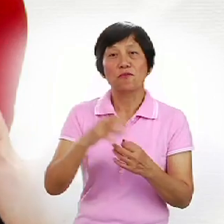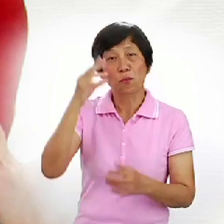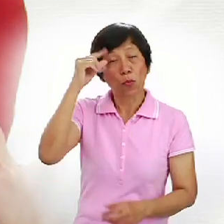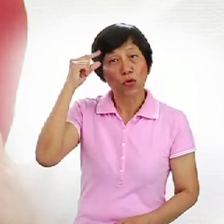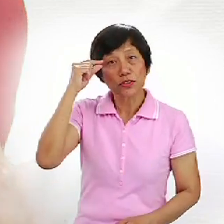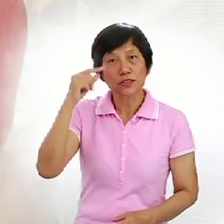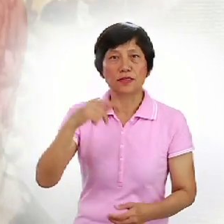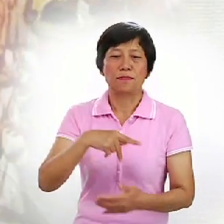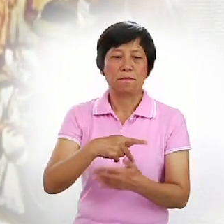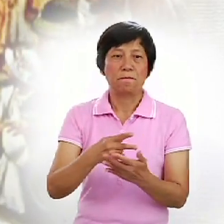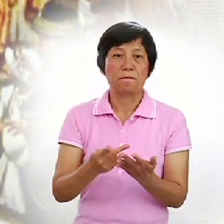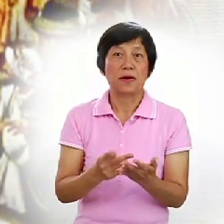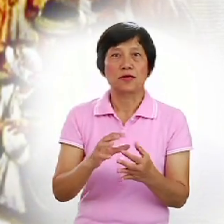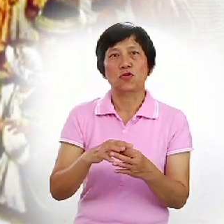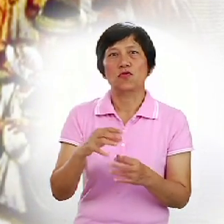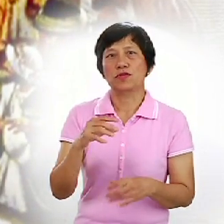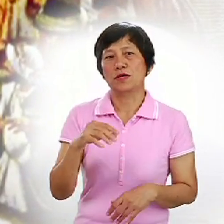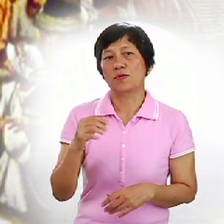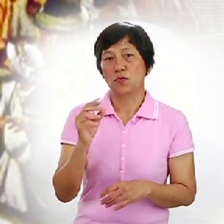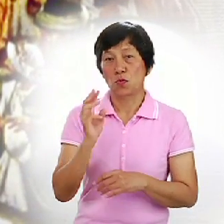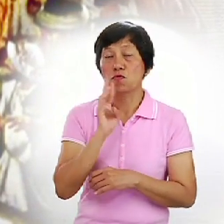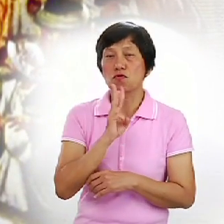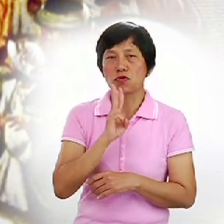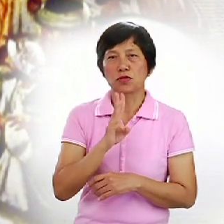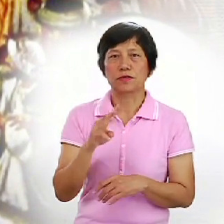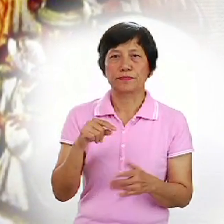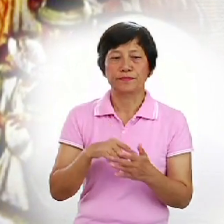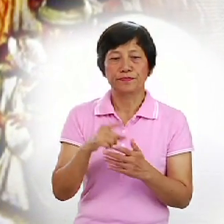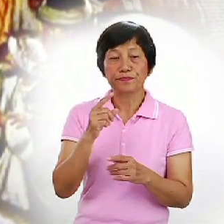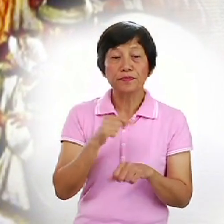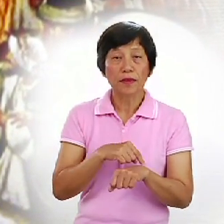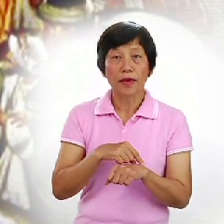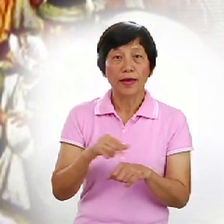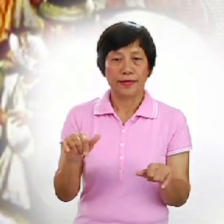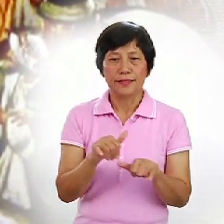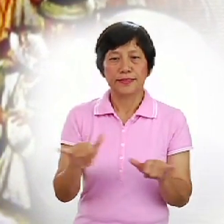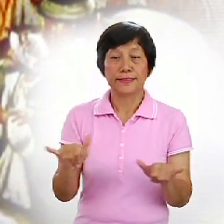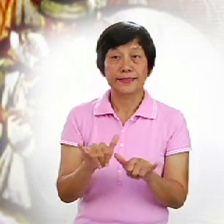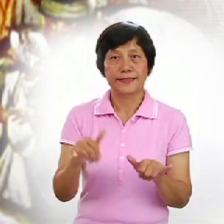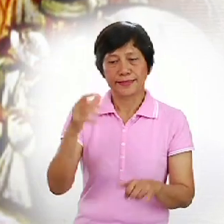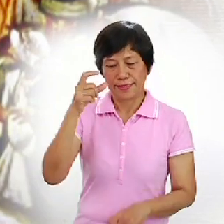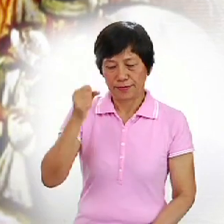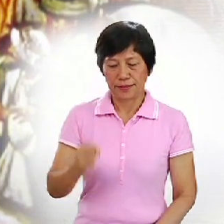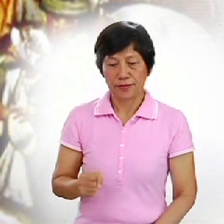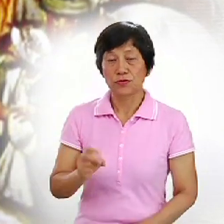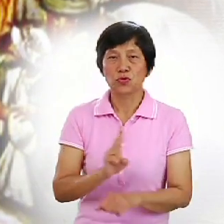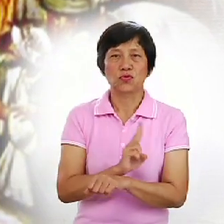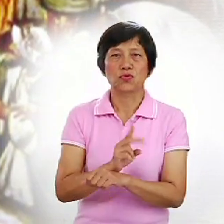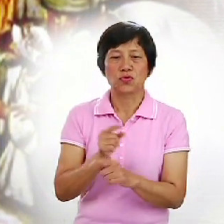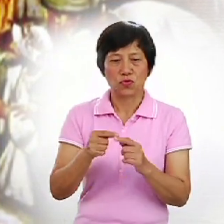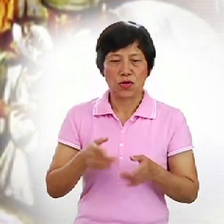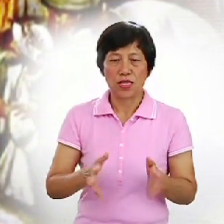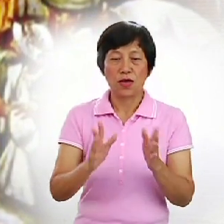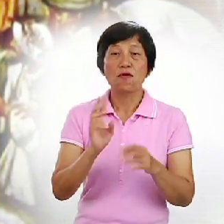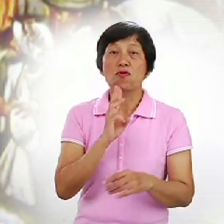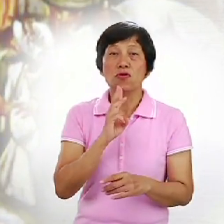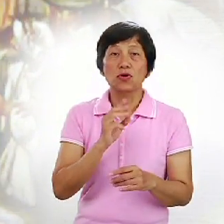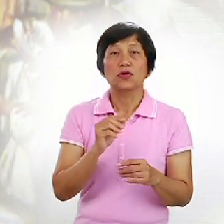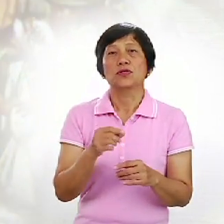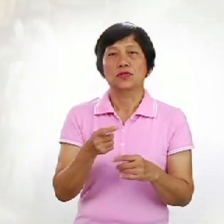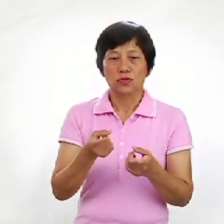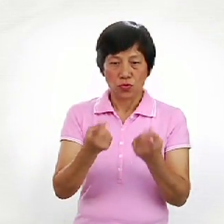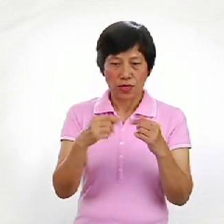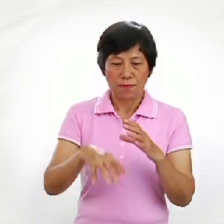parted the waters. And this time, the same staff is used to allow water to come forth from a